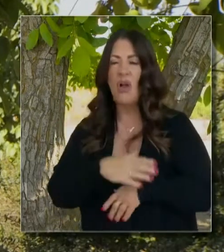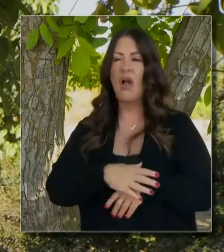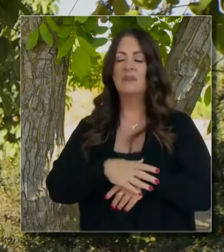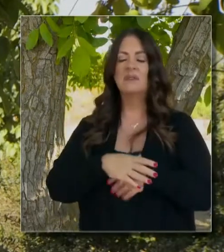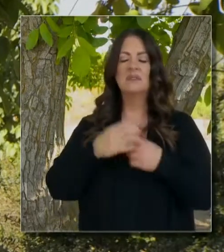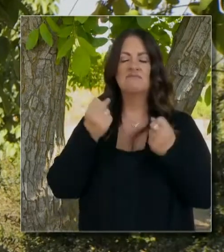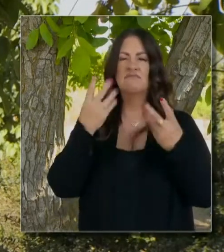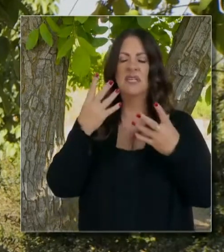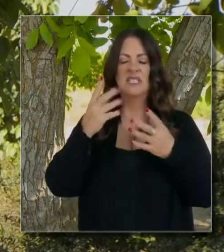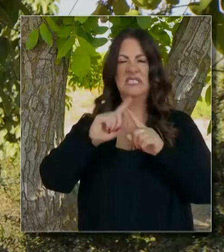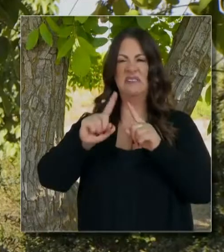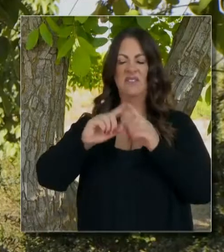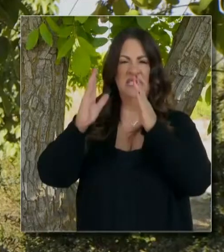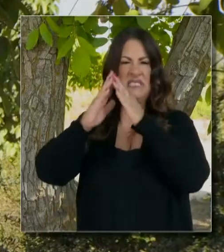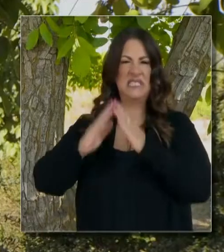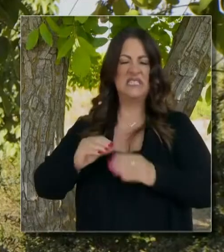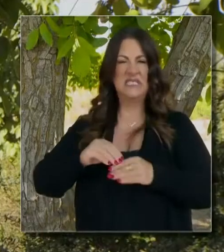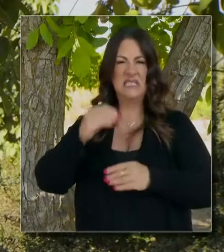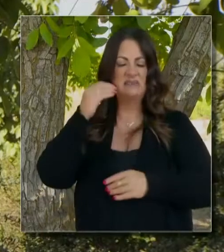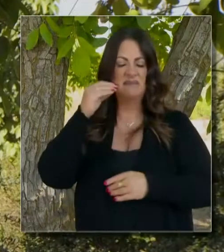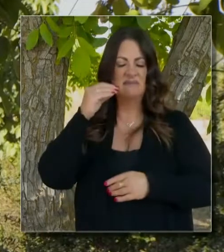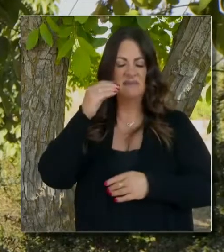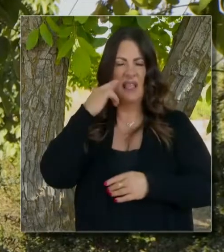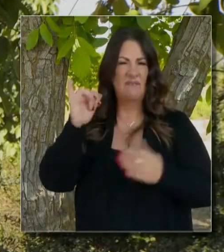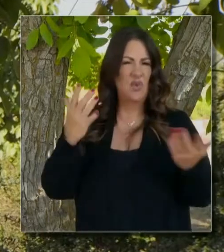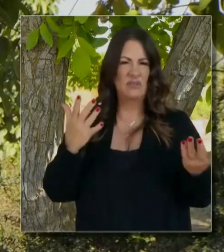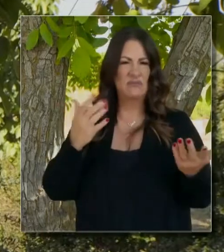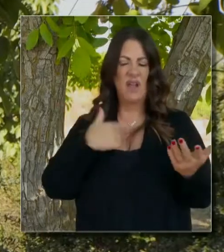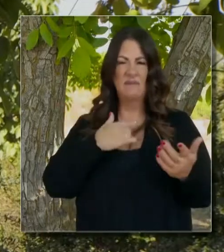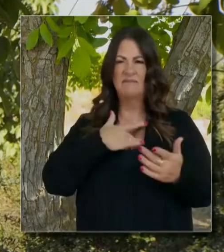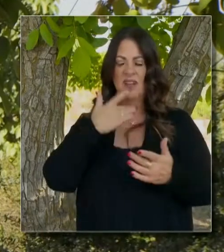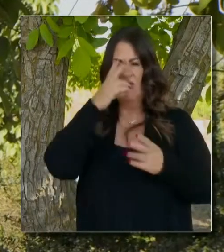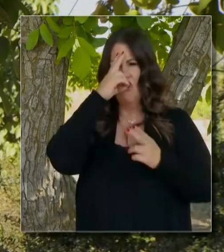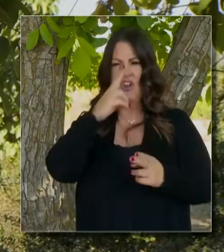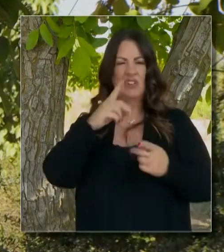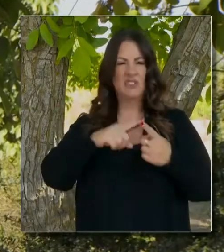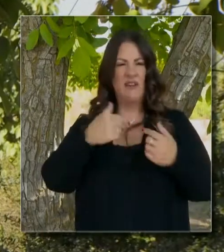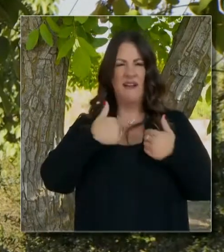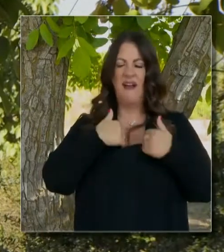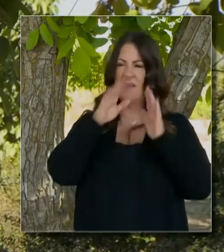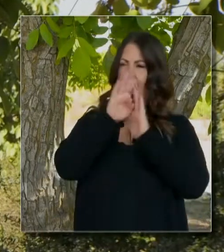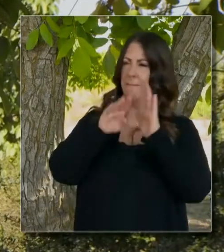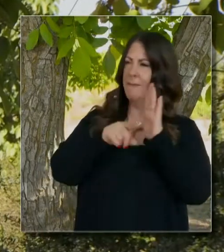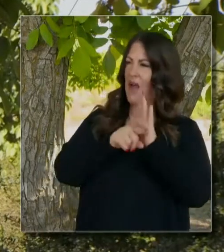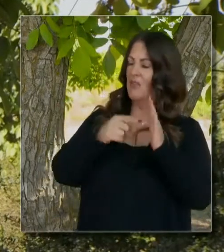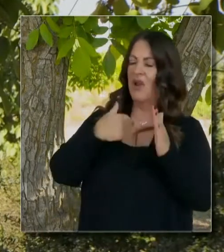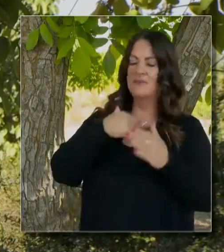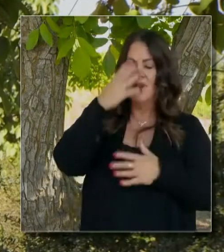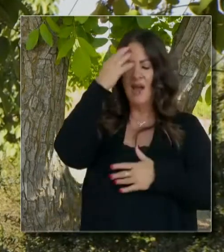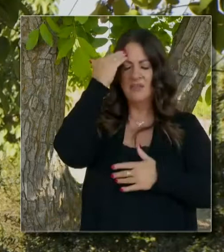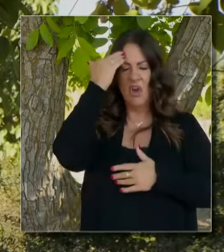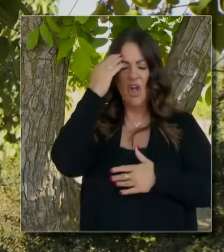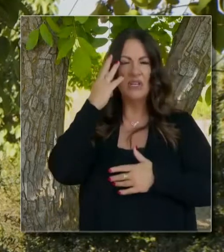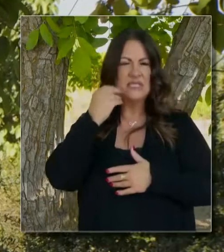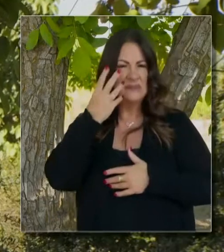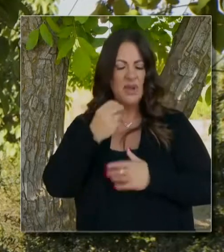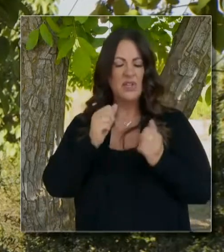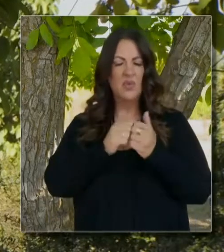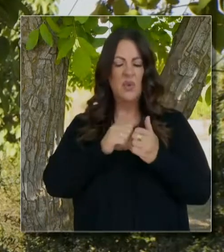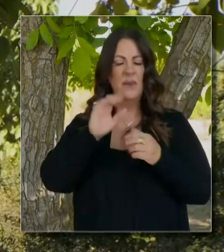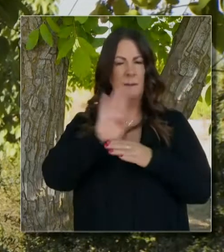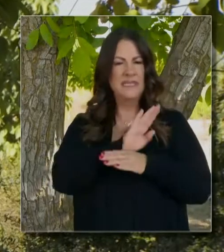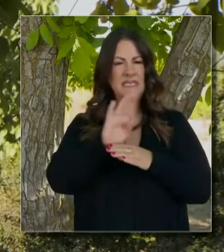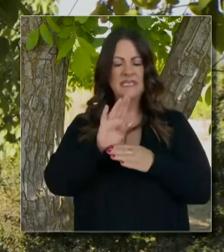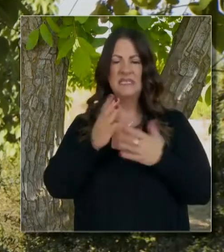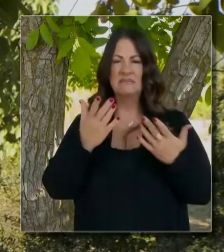up and down the state of California. It's been a privilege of a lifetime to have an entrepreneurial background, to be able to take risks, to be out there on the